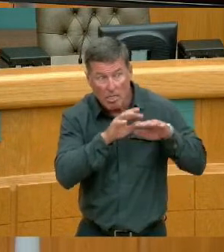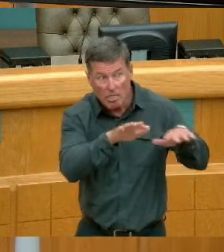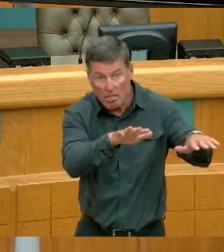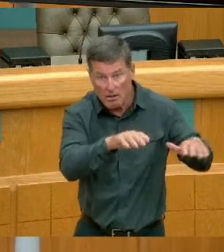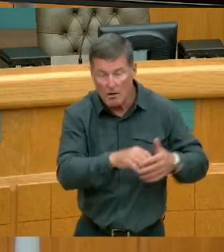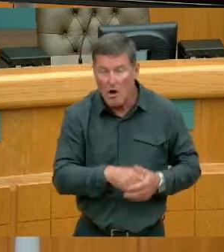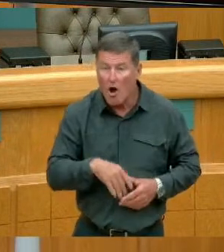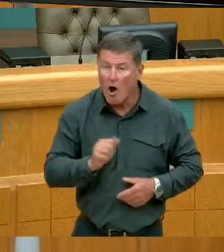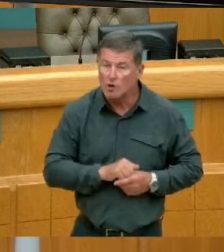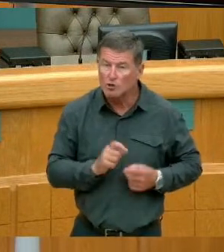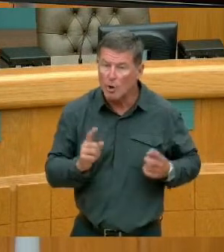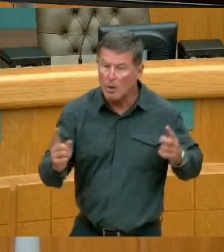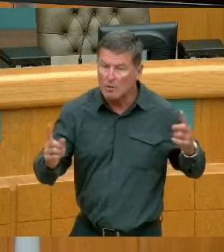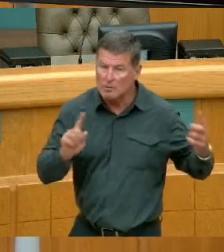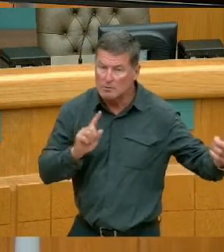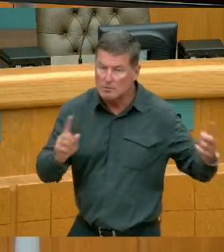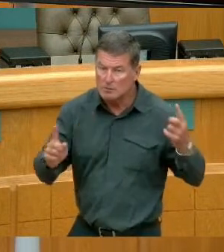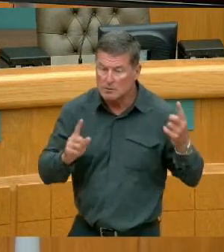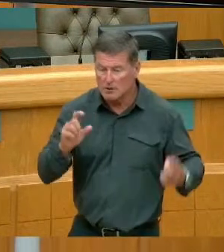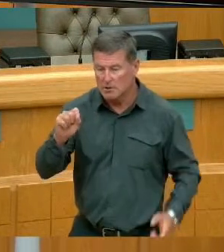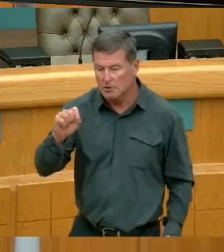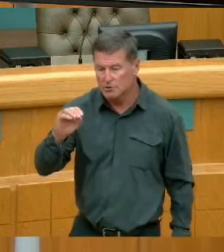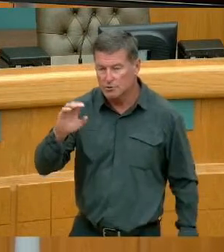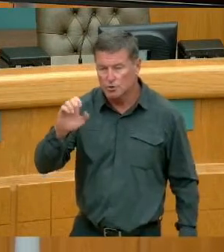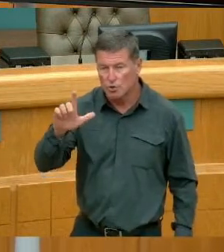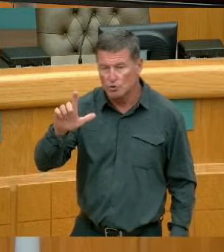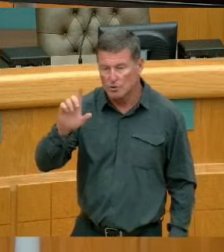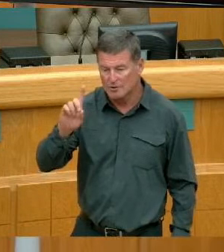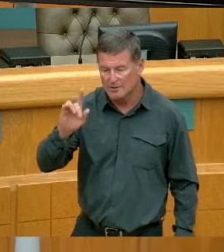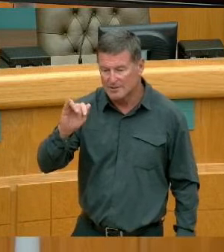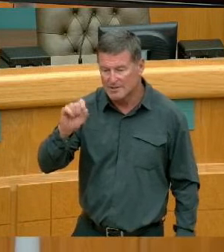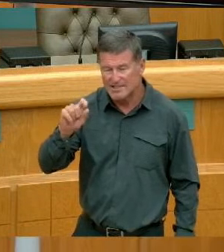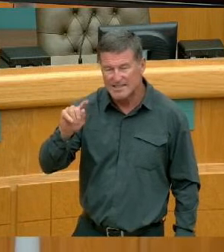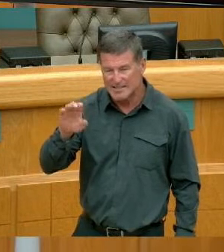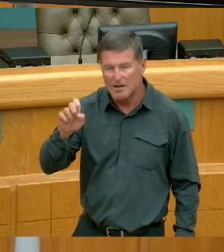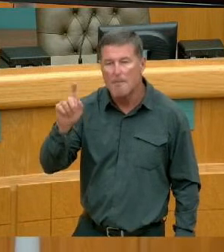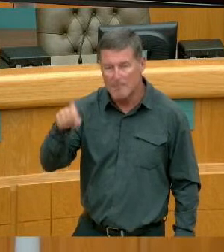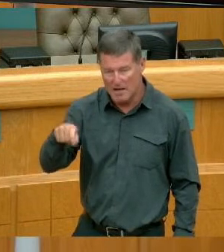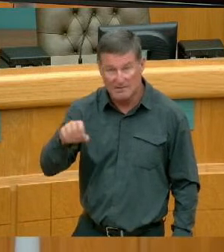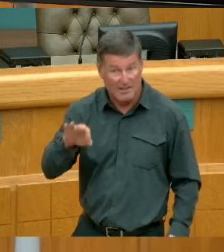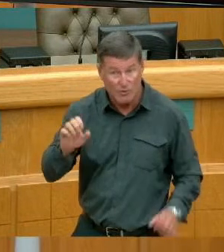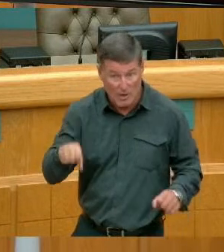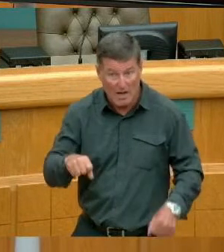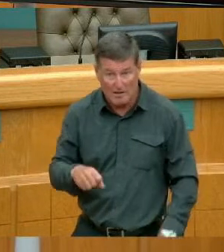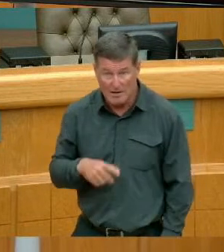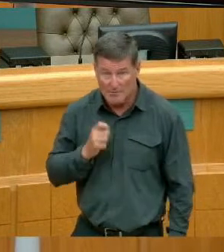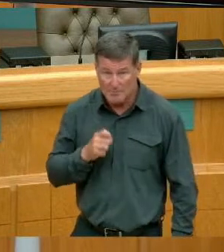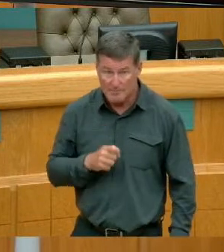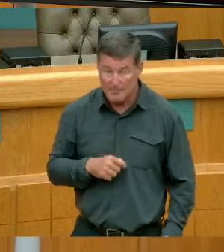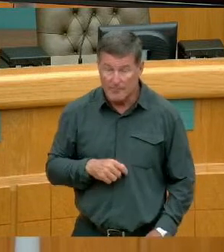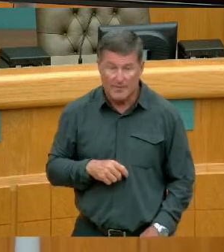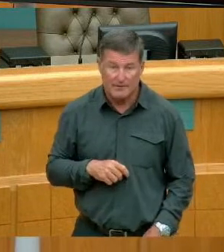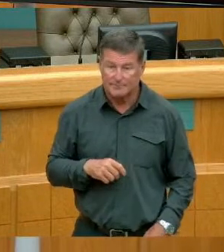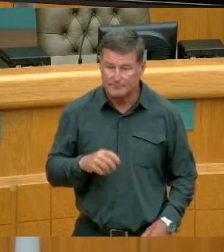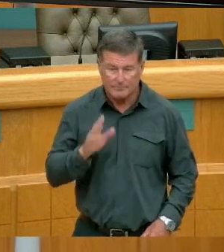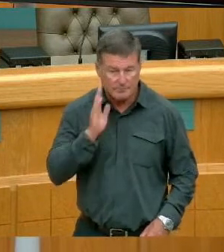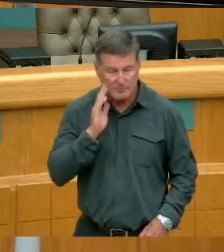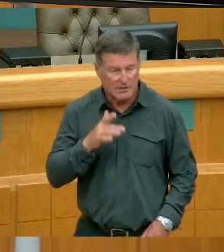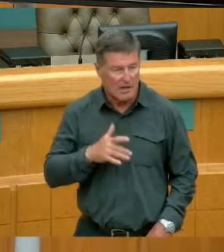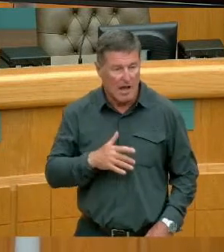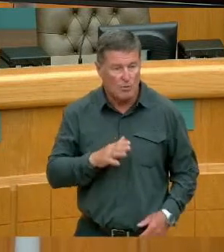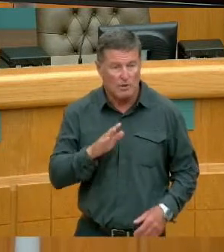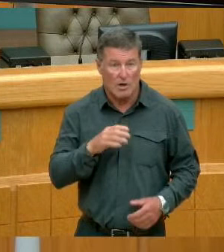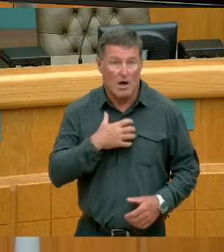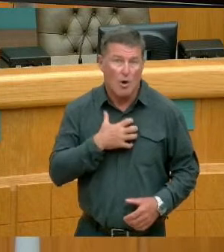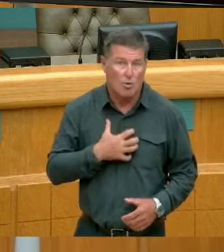do it everywhere, because the situation has progressed to that moment. It would give me such great delight to